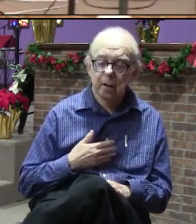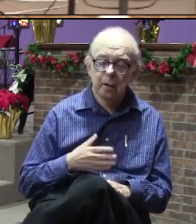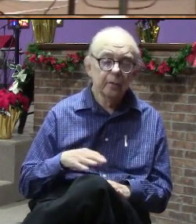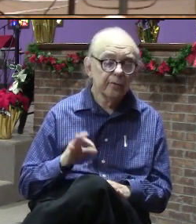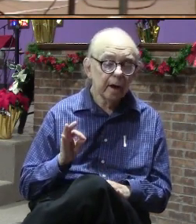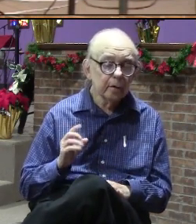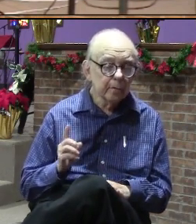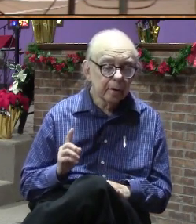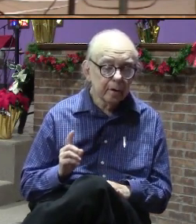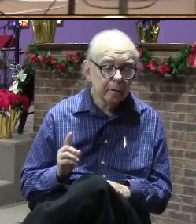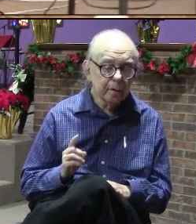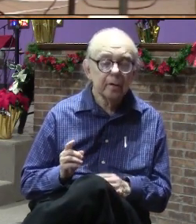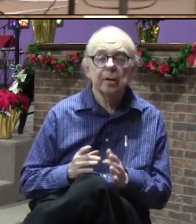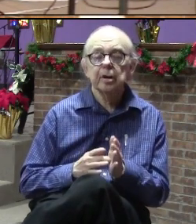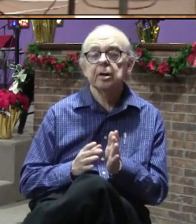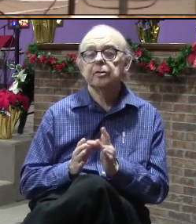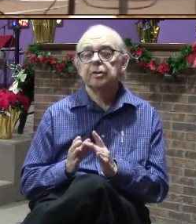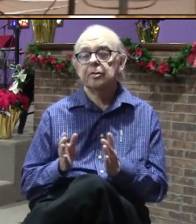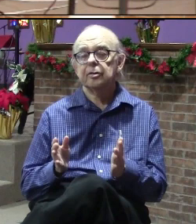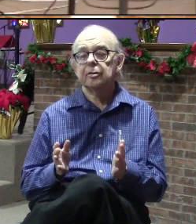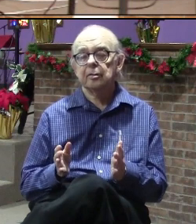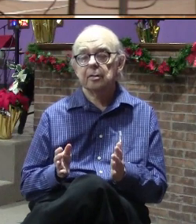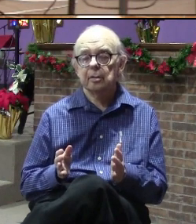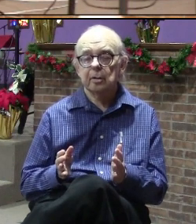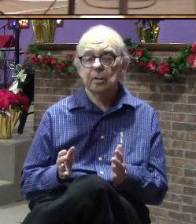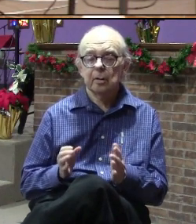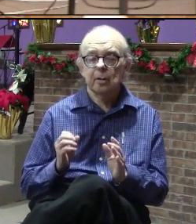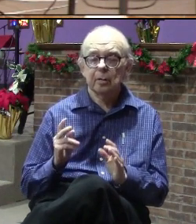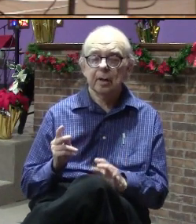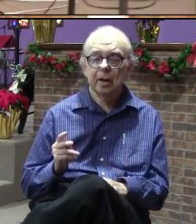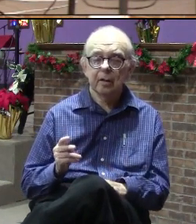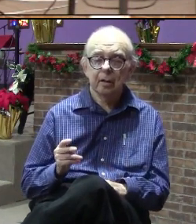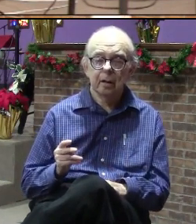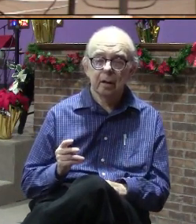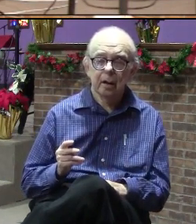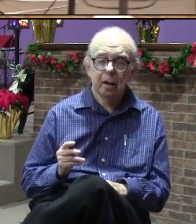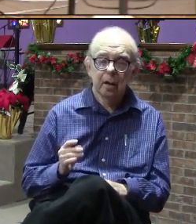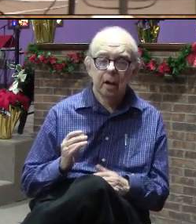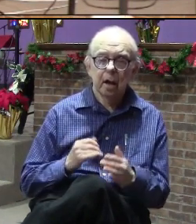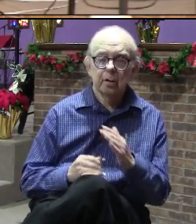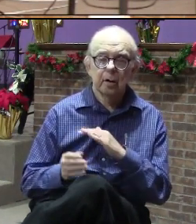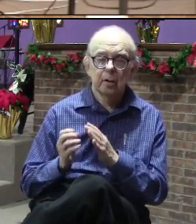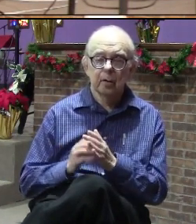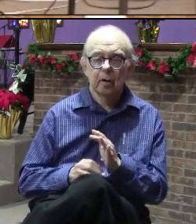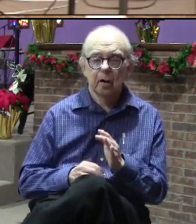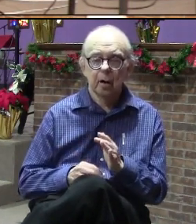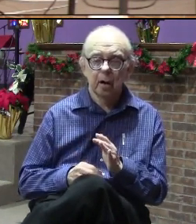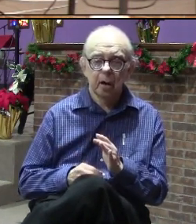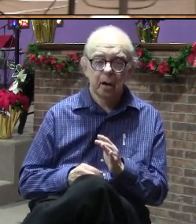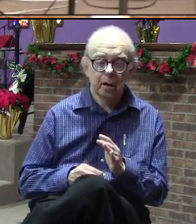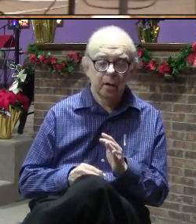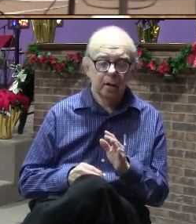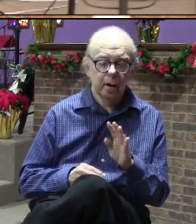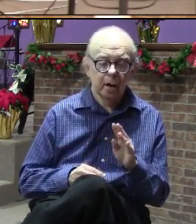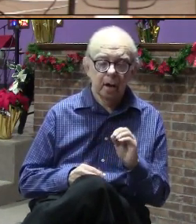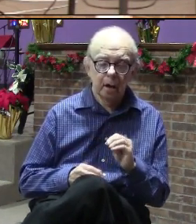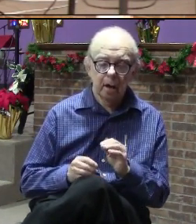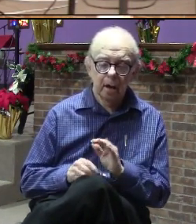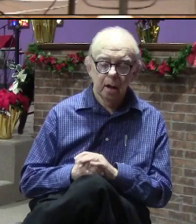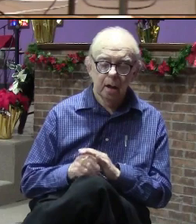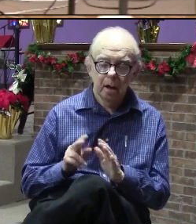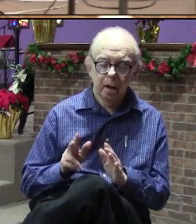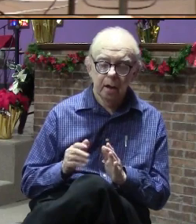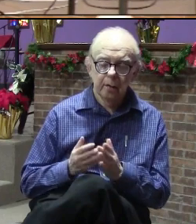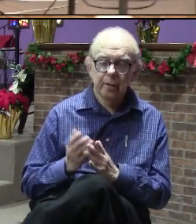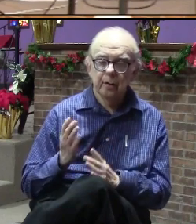found in Jesus. Okay? In Isaiah chapter 40, verses 3 through 5